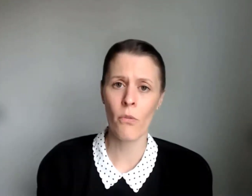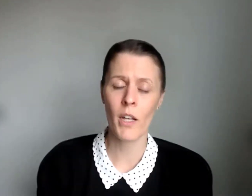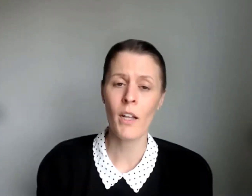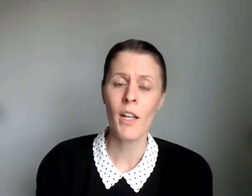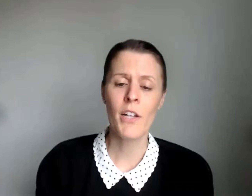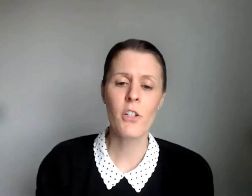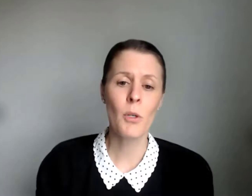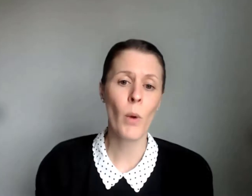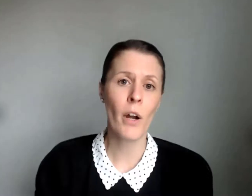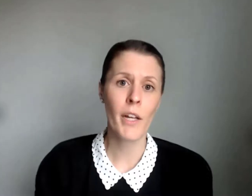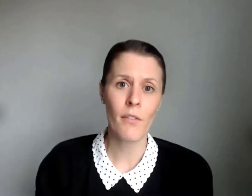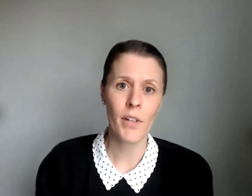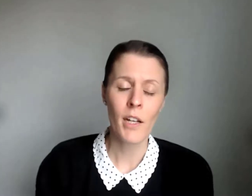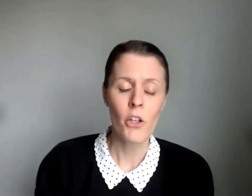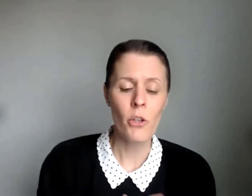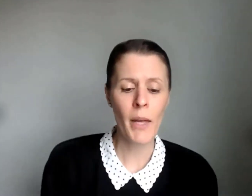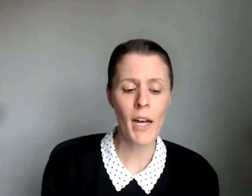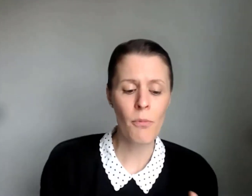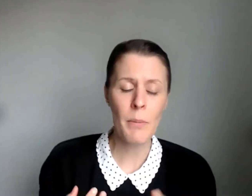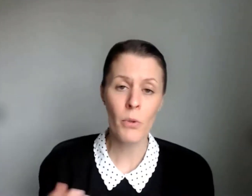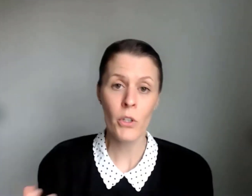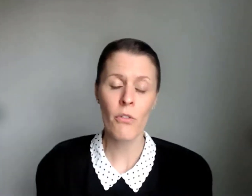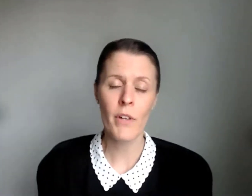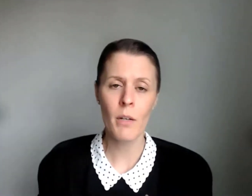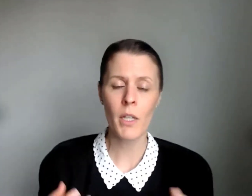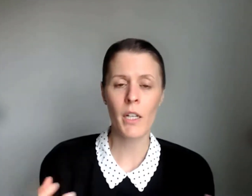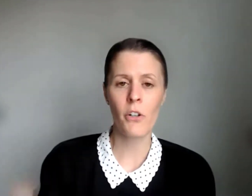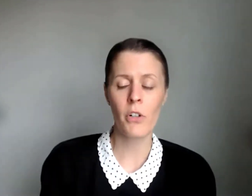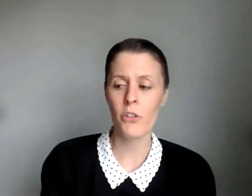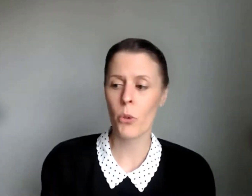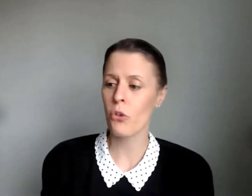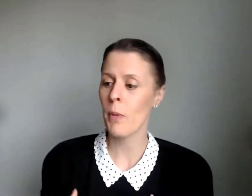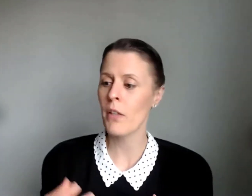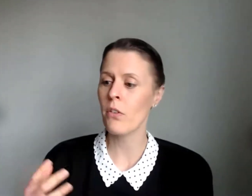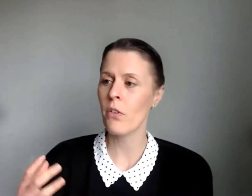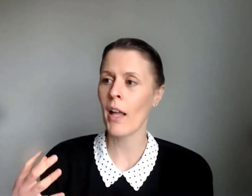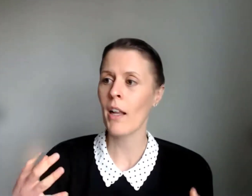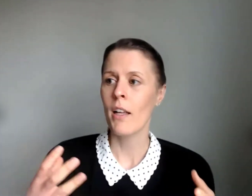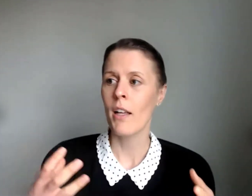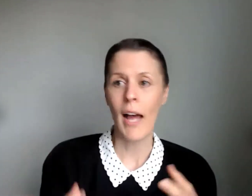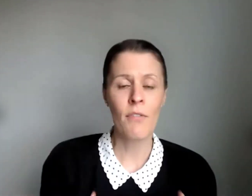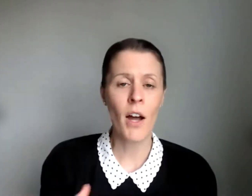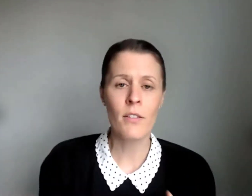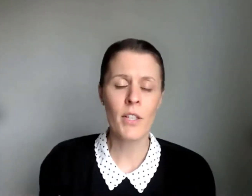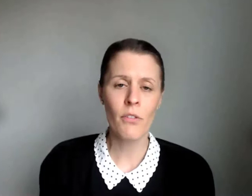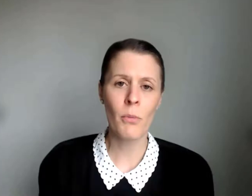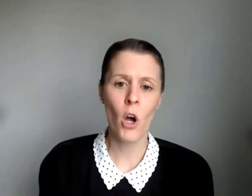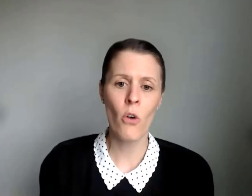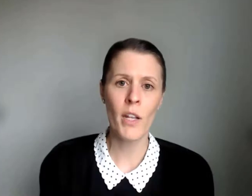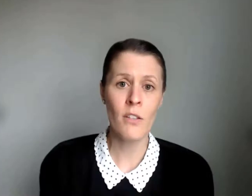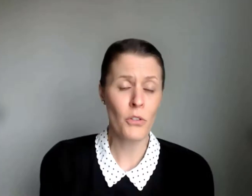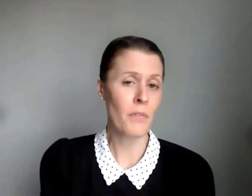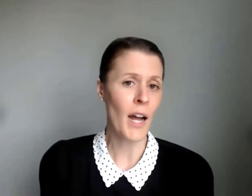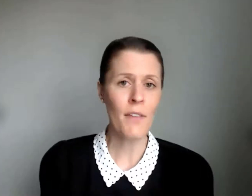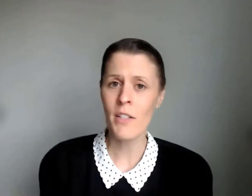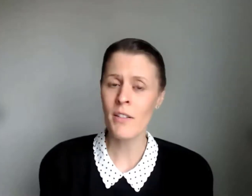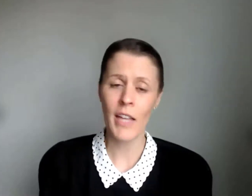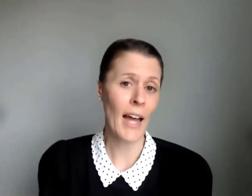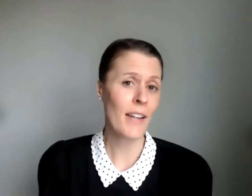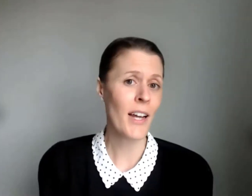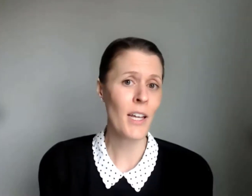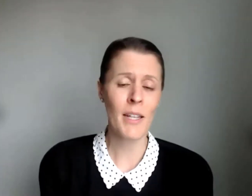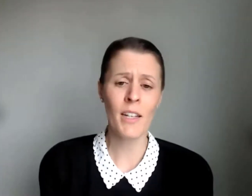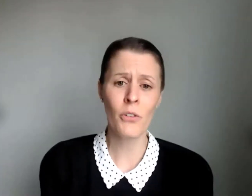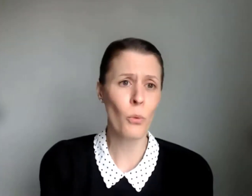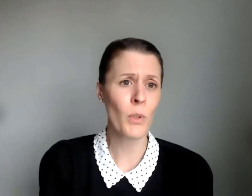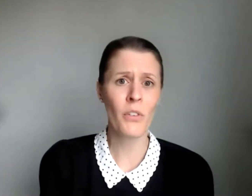about COVID, and to be wary of it. You may have people in your family and in social spaces that have gotten sick from COVID and survived, and they